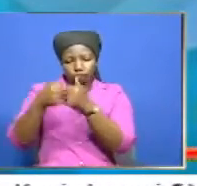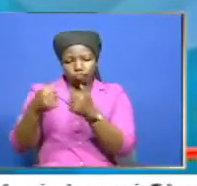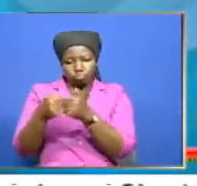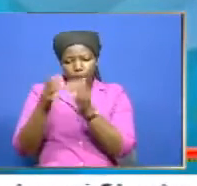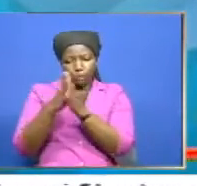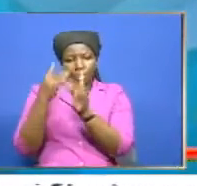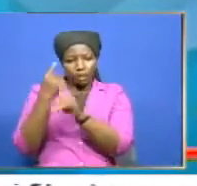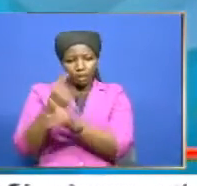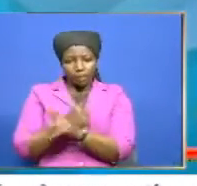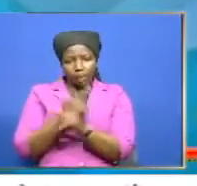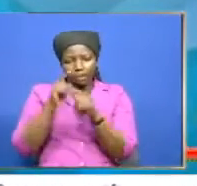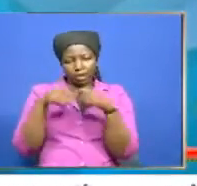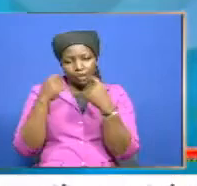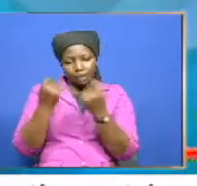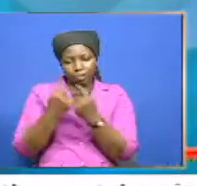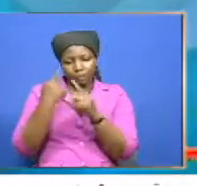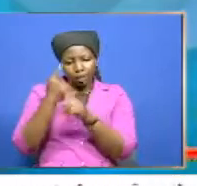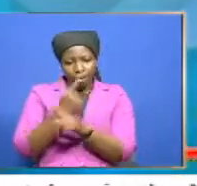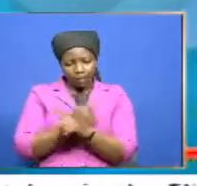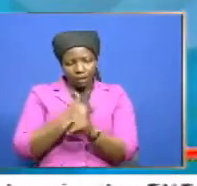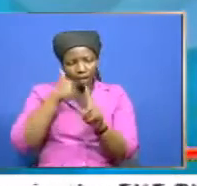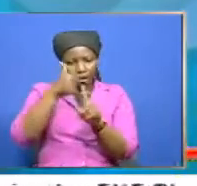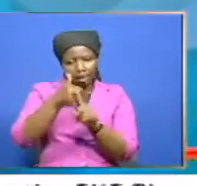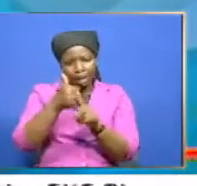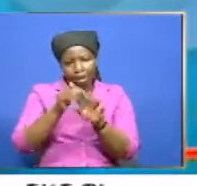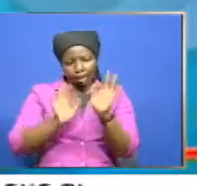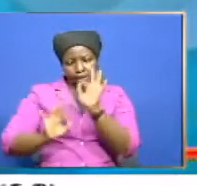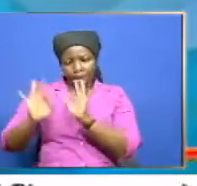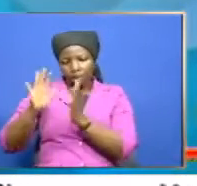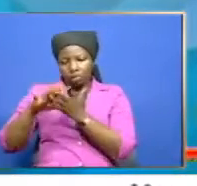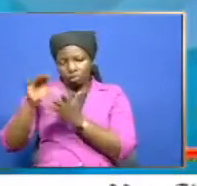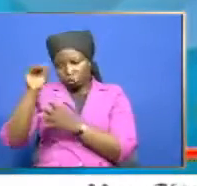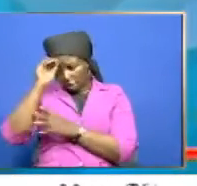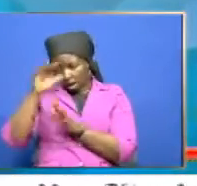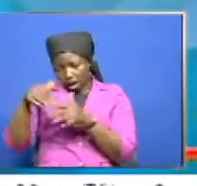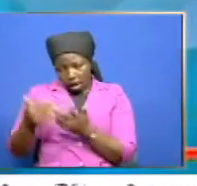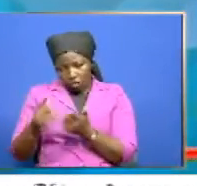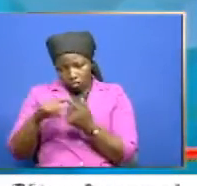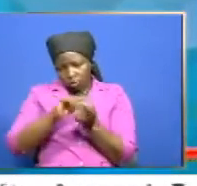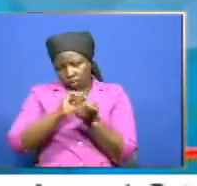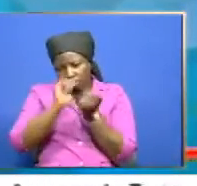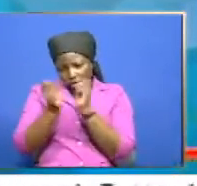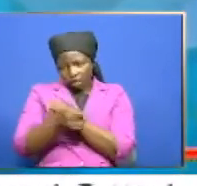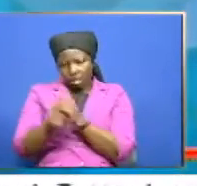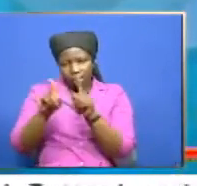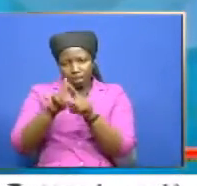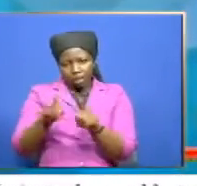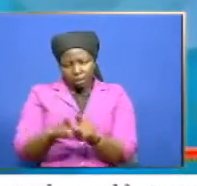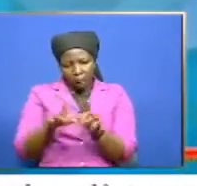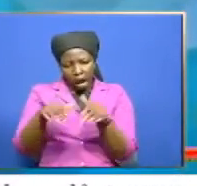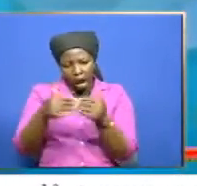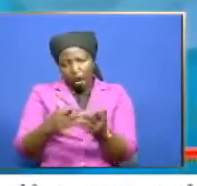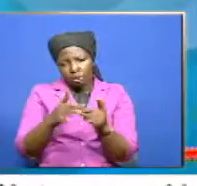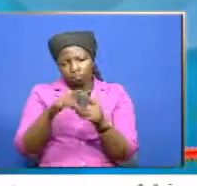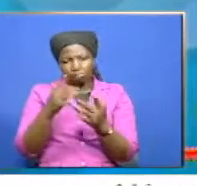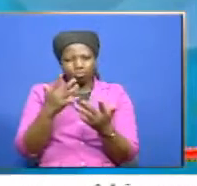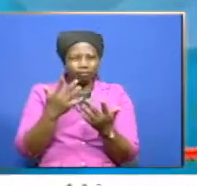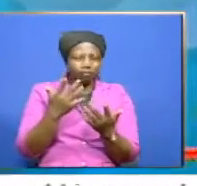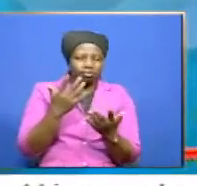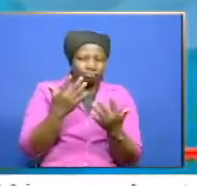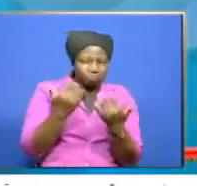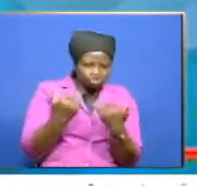attack styles and everything, then you learn how to chop and change and how to gauge whether your structures on defense